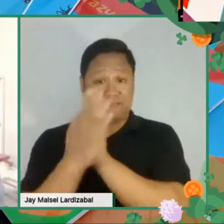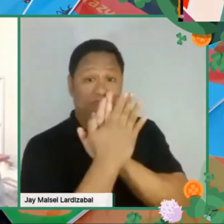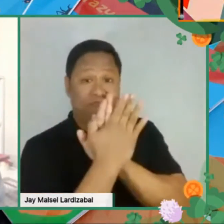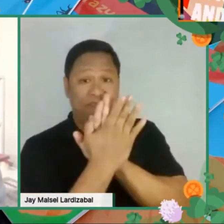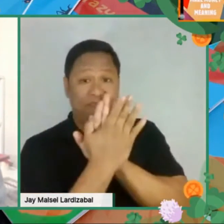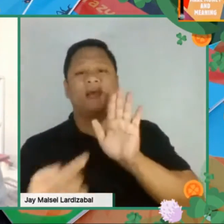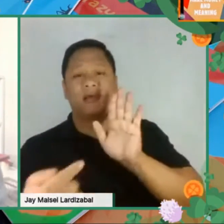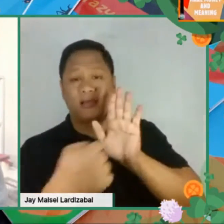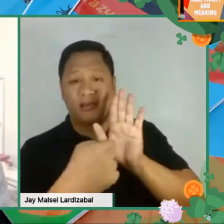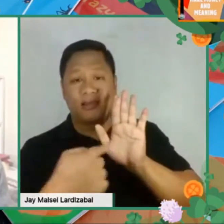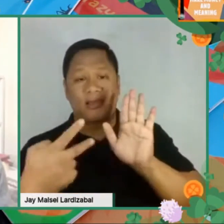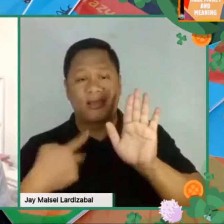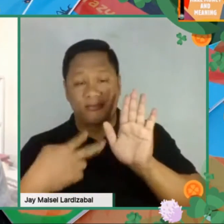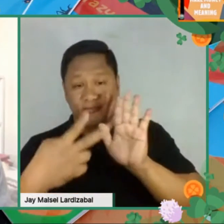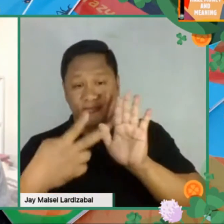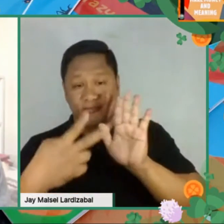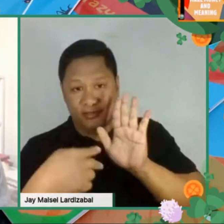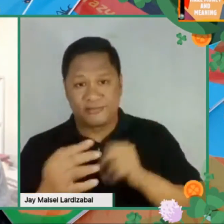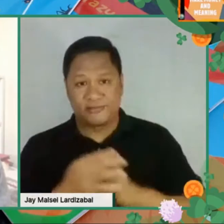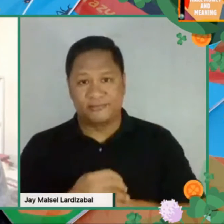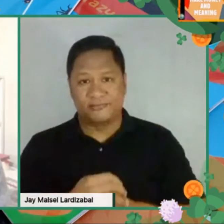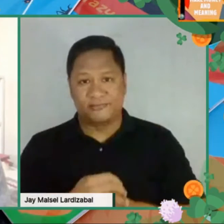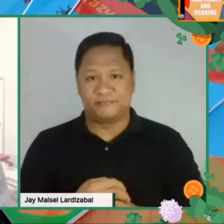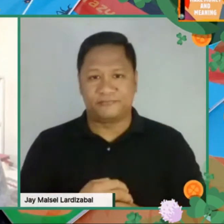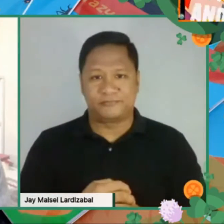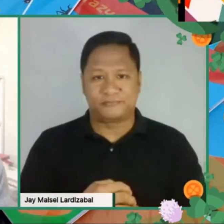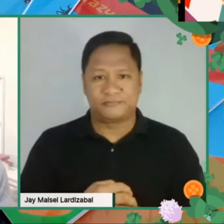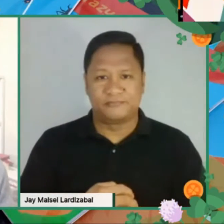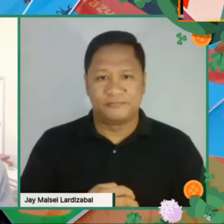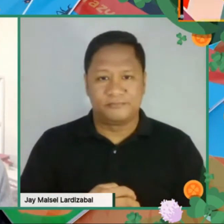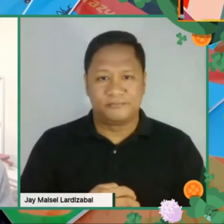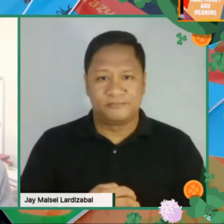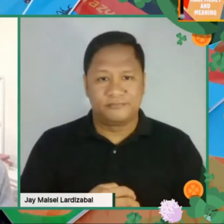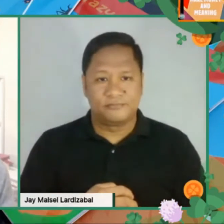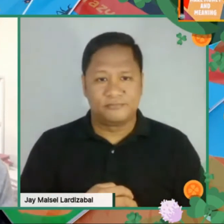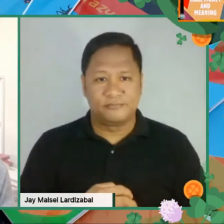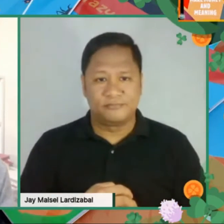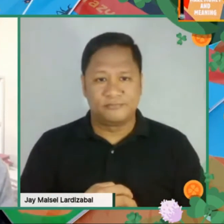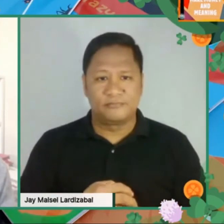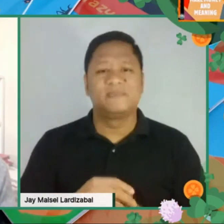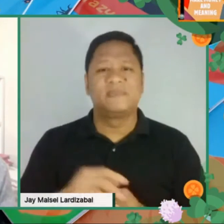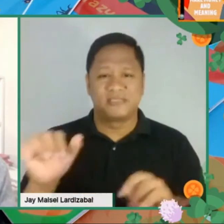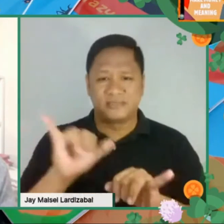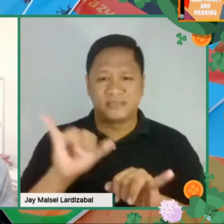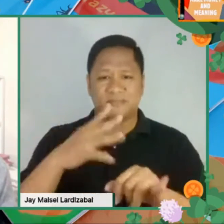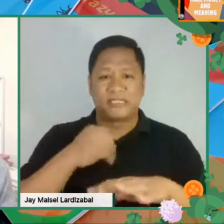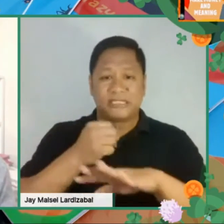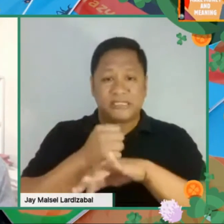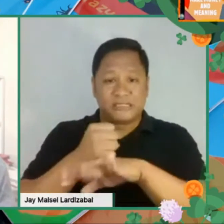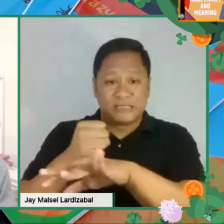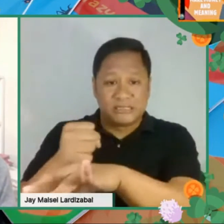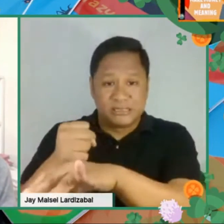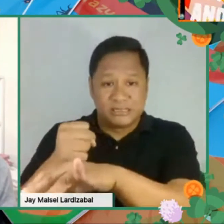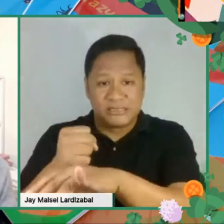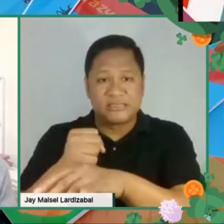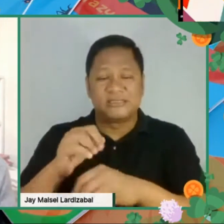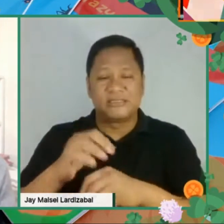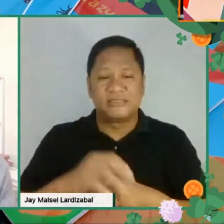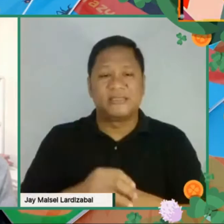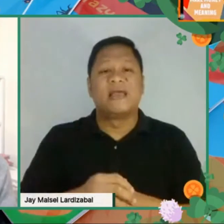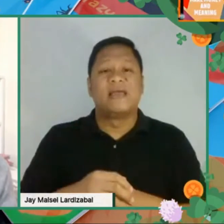It Oh, says, thank you. yung, okay, it says, what creeps like a spider, climbs like a